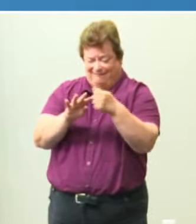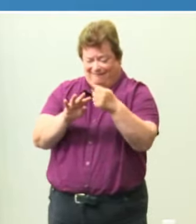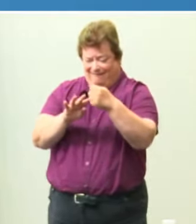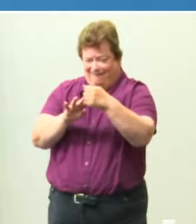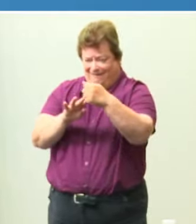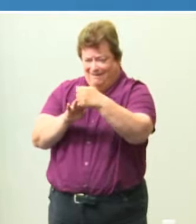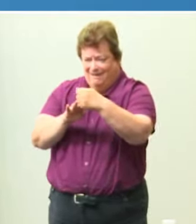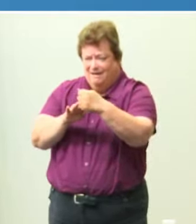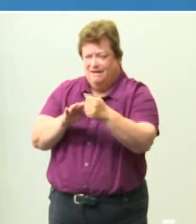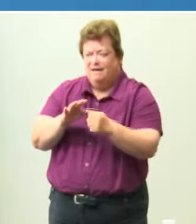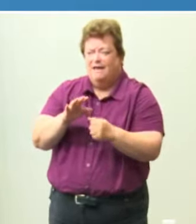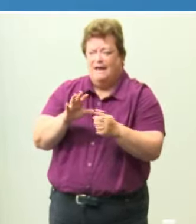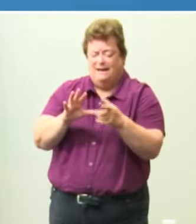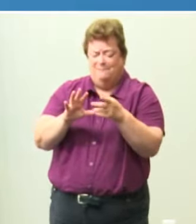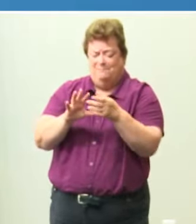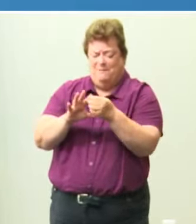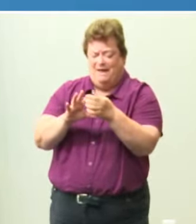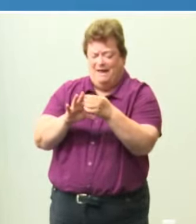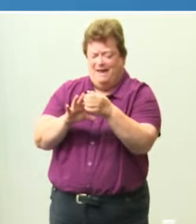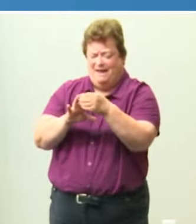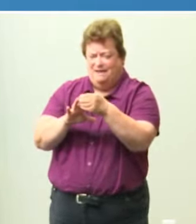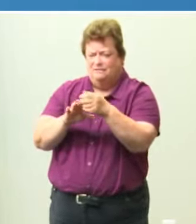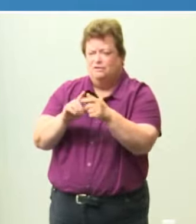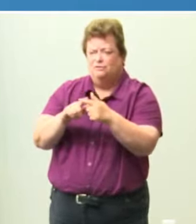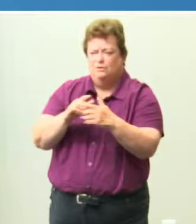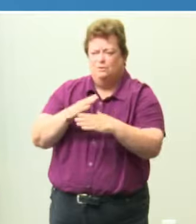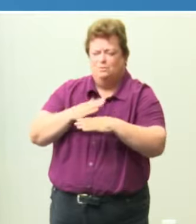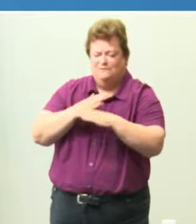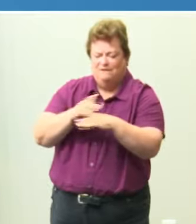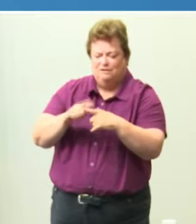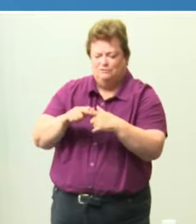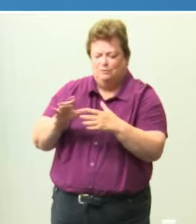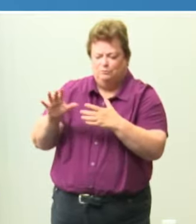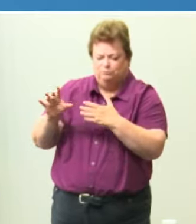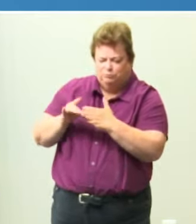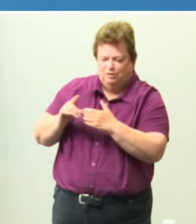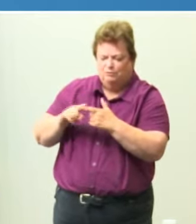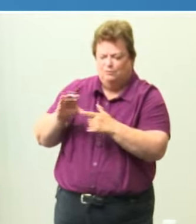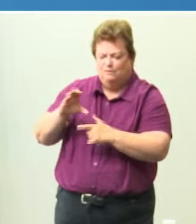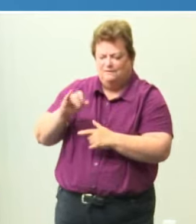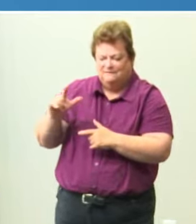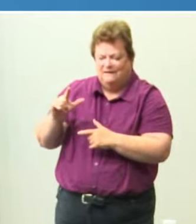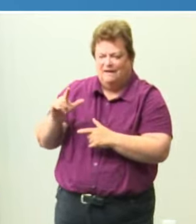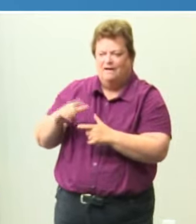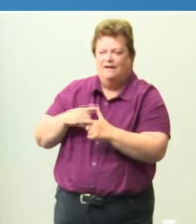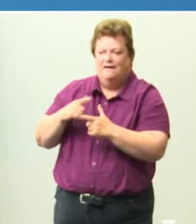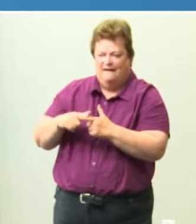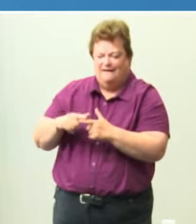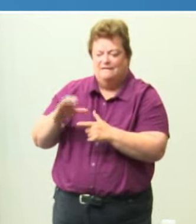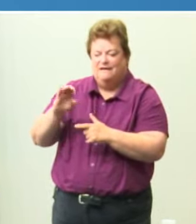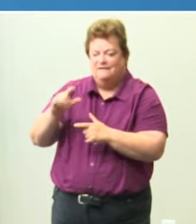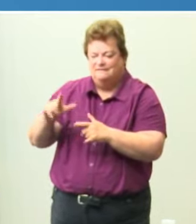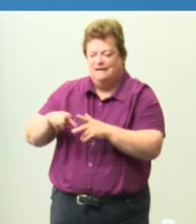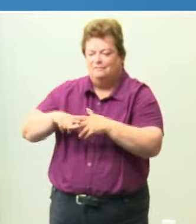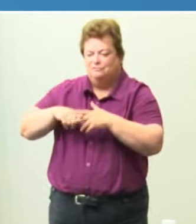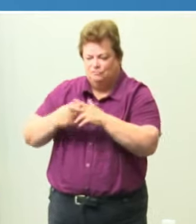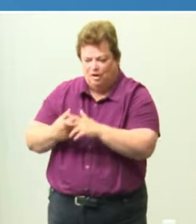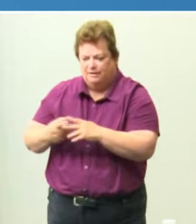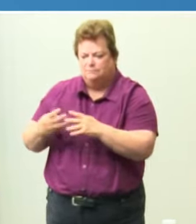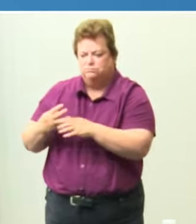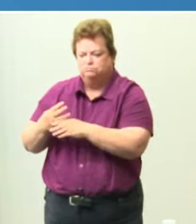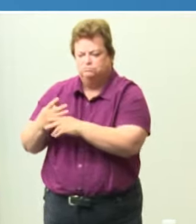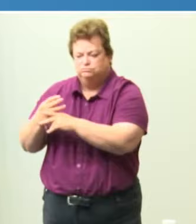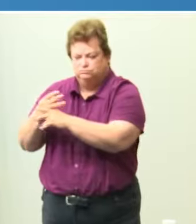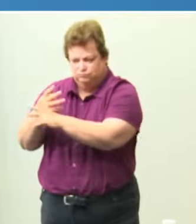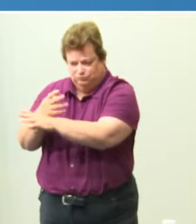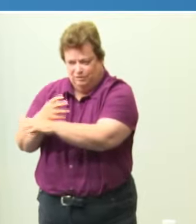our own antibodies, it binds to that, so it prevents it from binding to the cell and getting into the cell and then starting all that cascade of